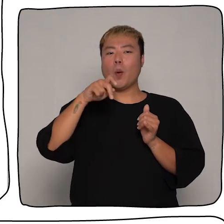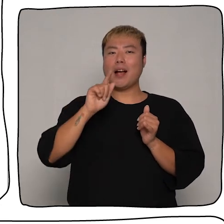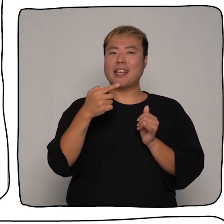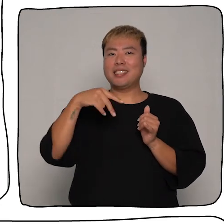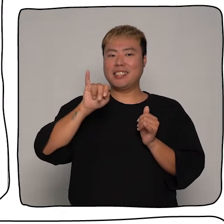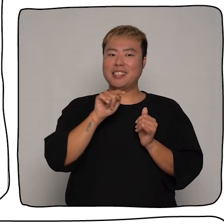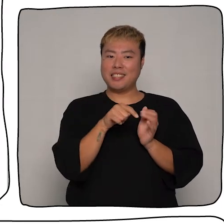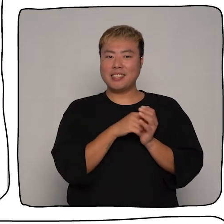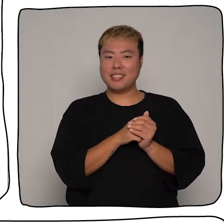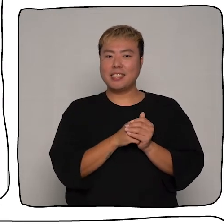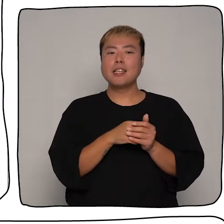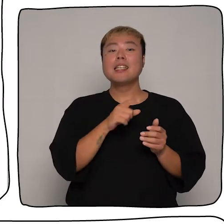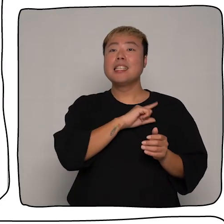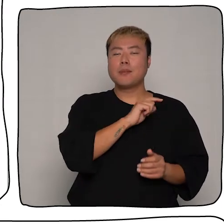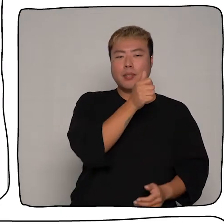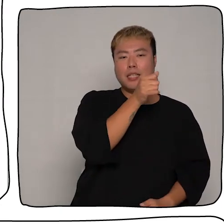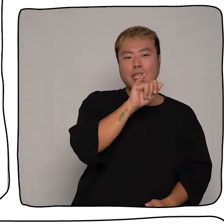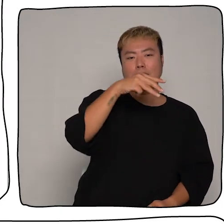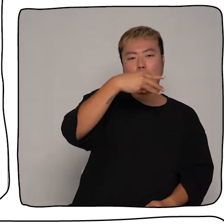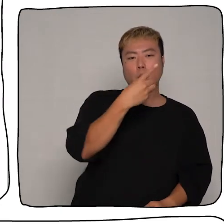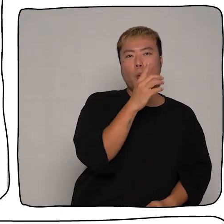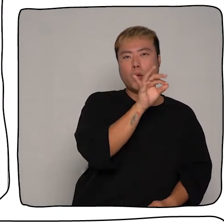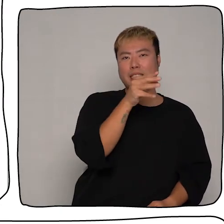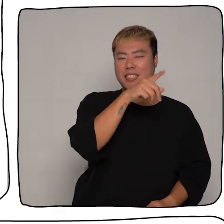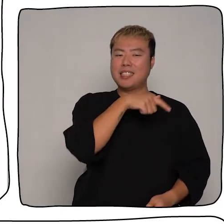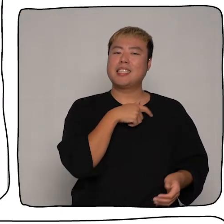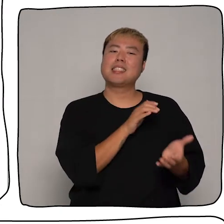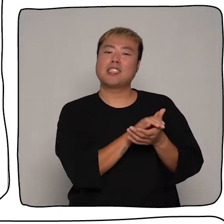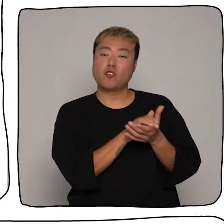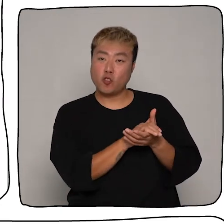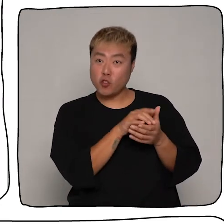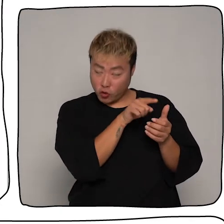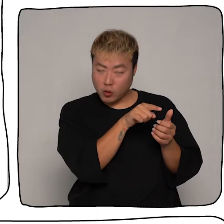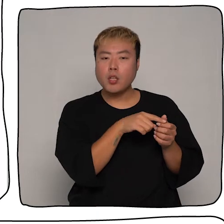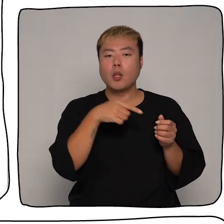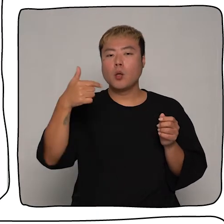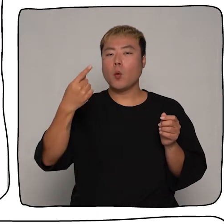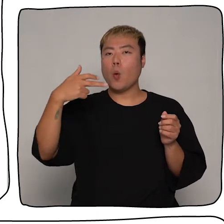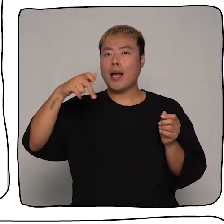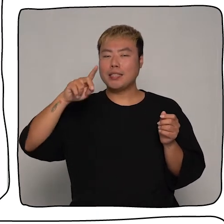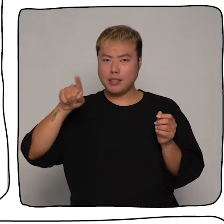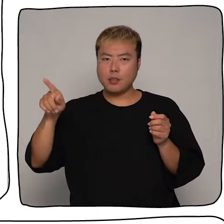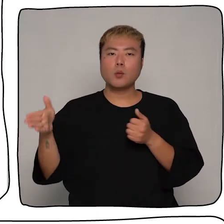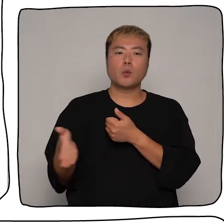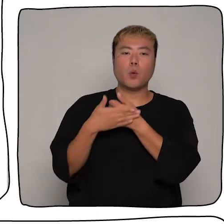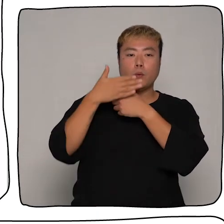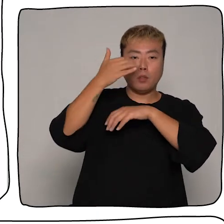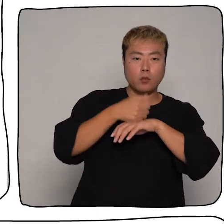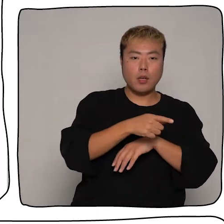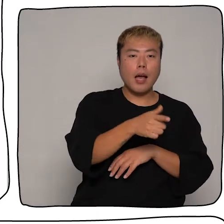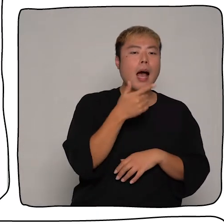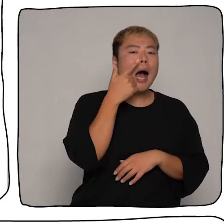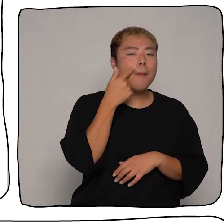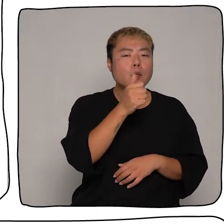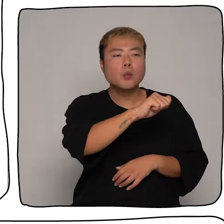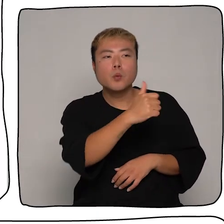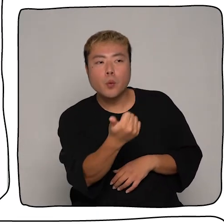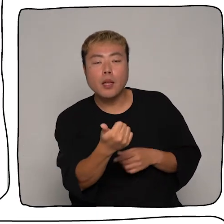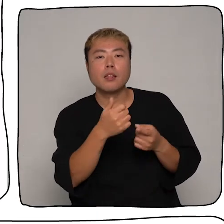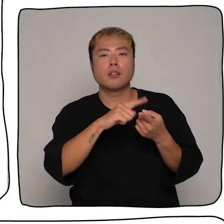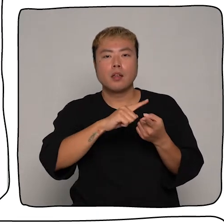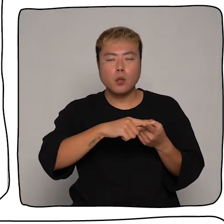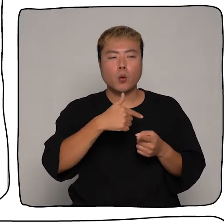a friend of mine, Hiroichi Yanase, experienced nokan of his